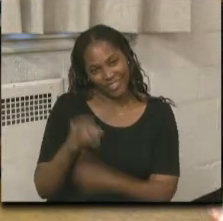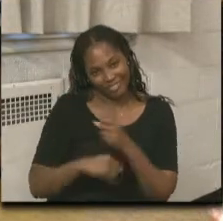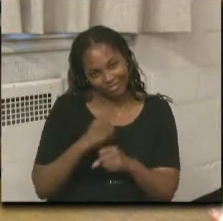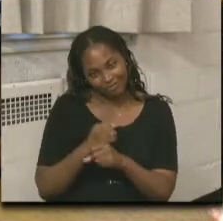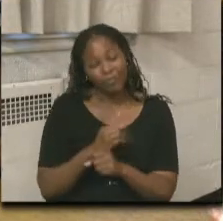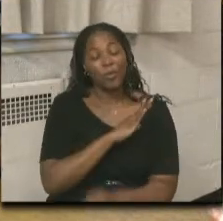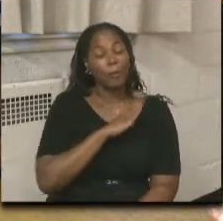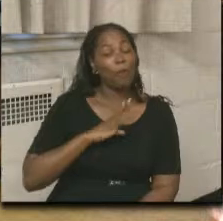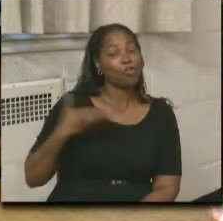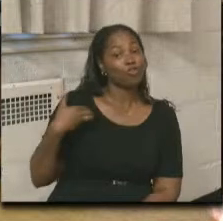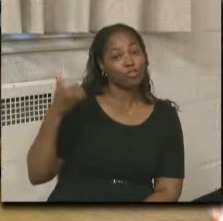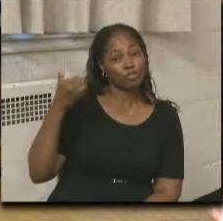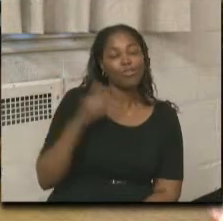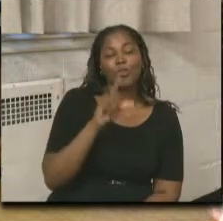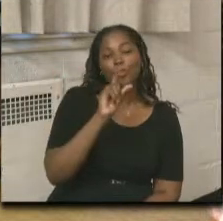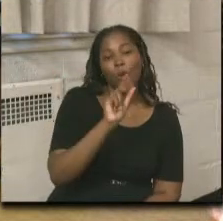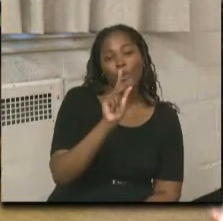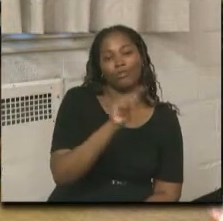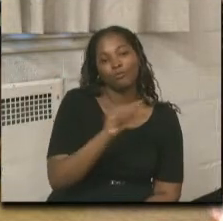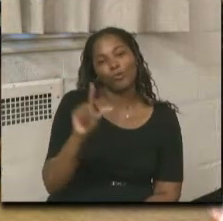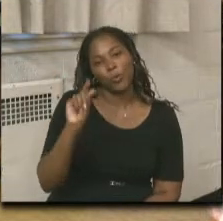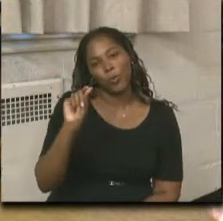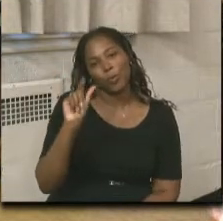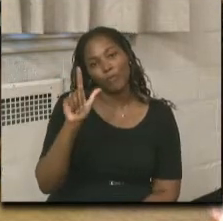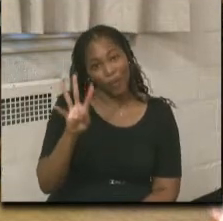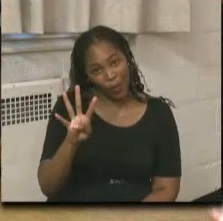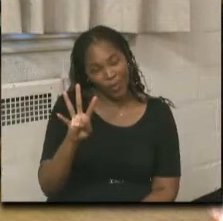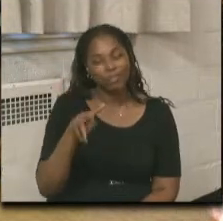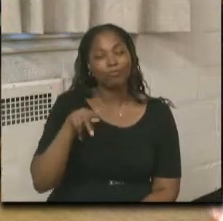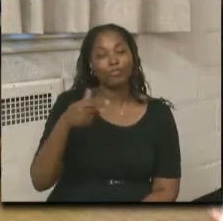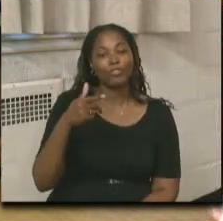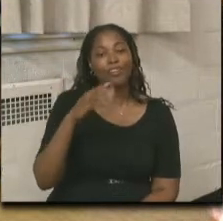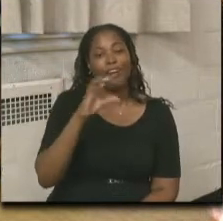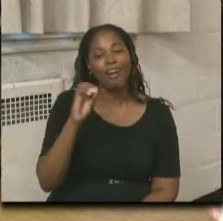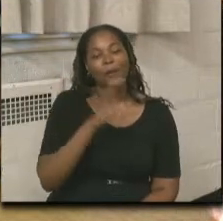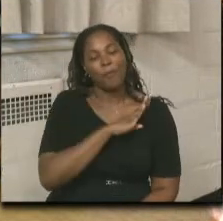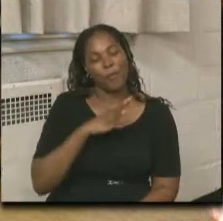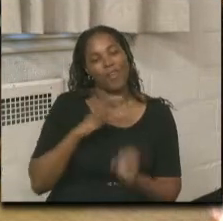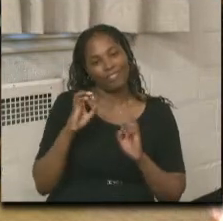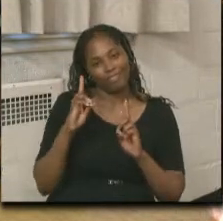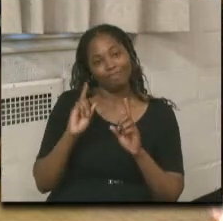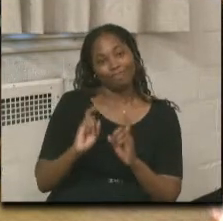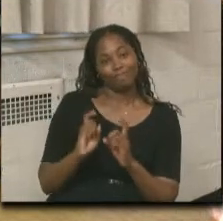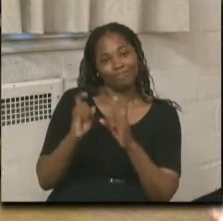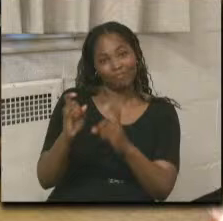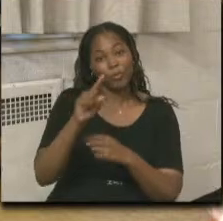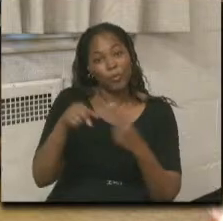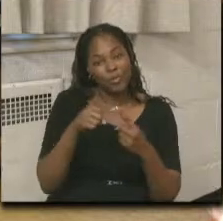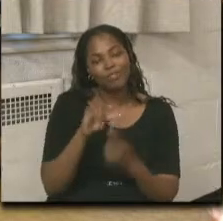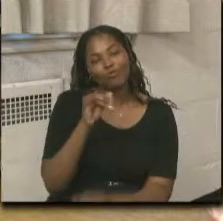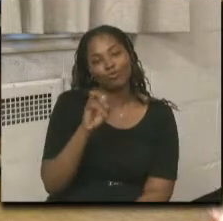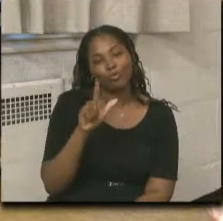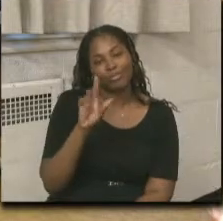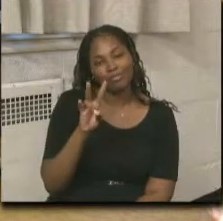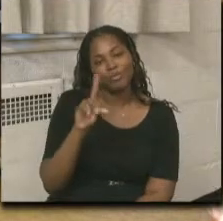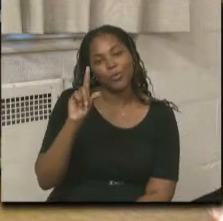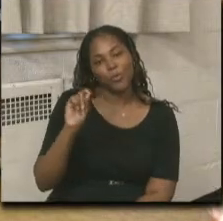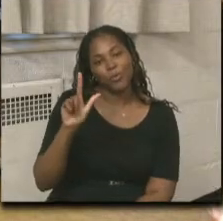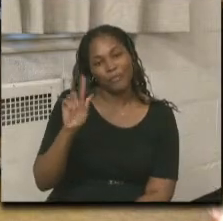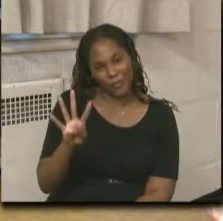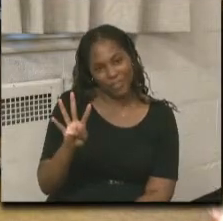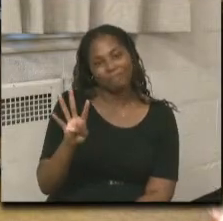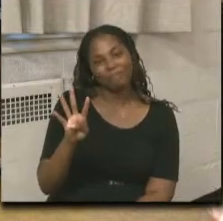Chair 2023 through 2024, Prince George's County Board of Education, presented to you on June 27th,